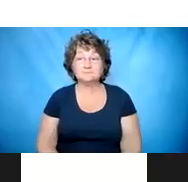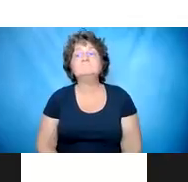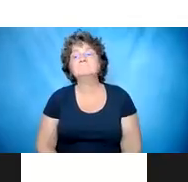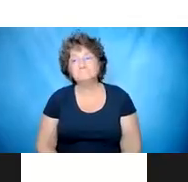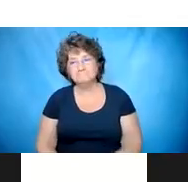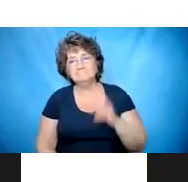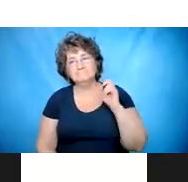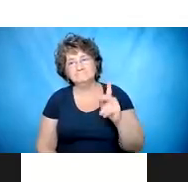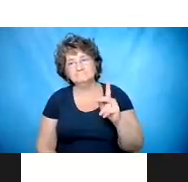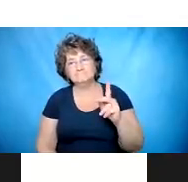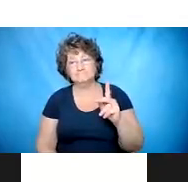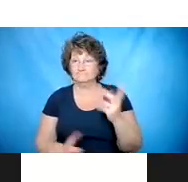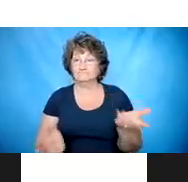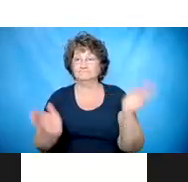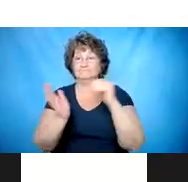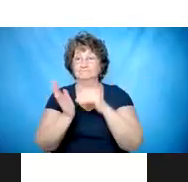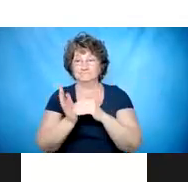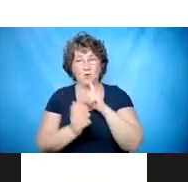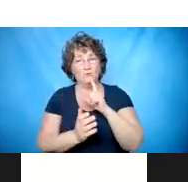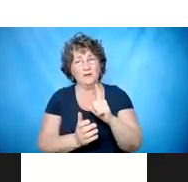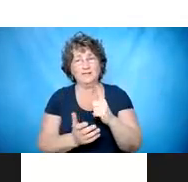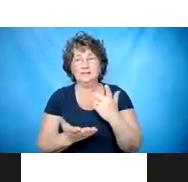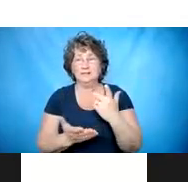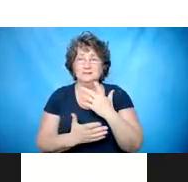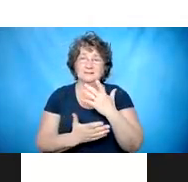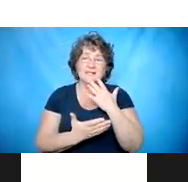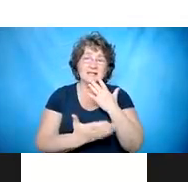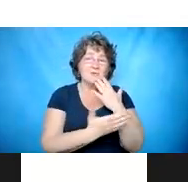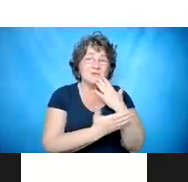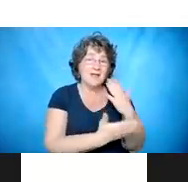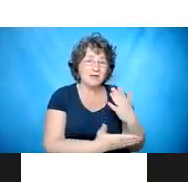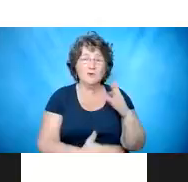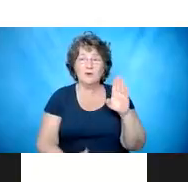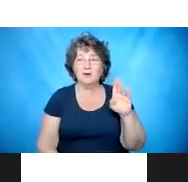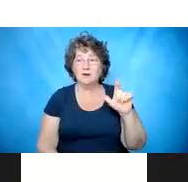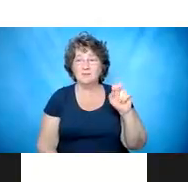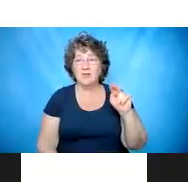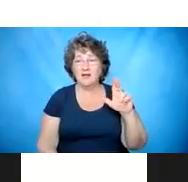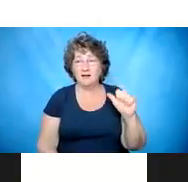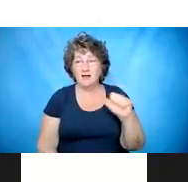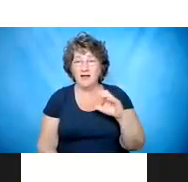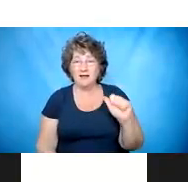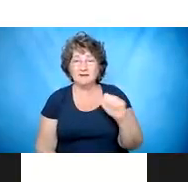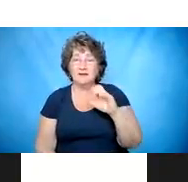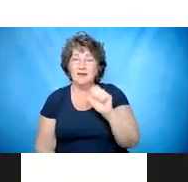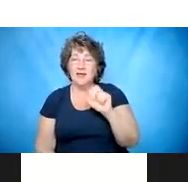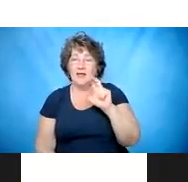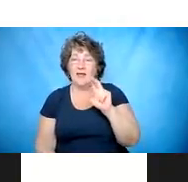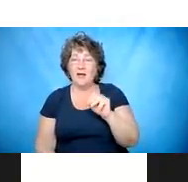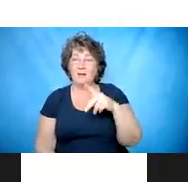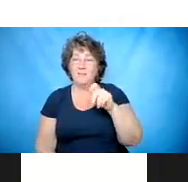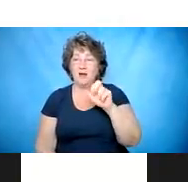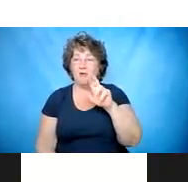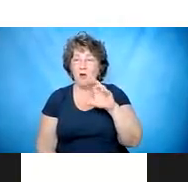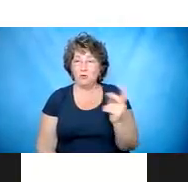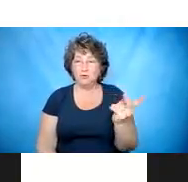Okay, so once again, I so appreciate Blanca and Amparo for sending us those videos so that we could relay their